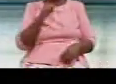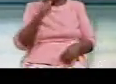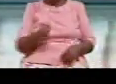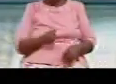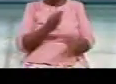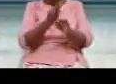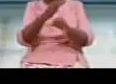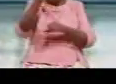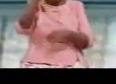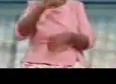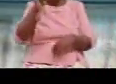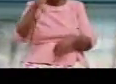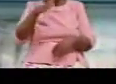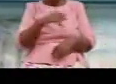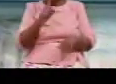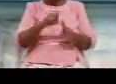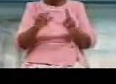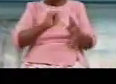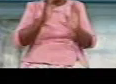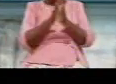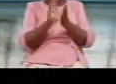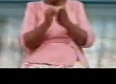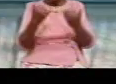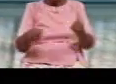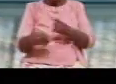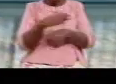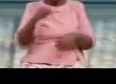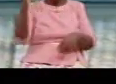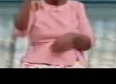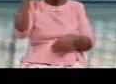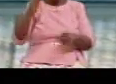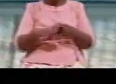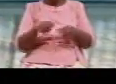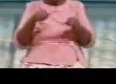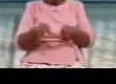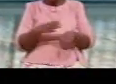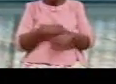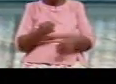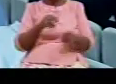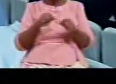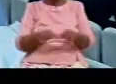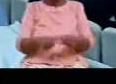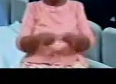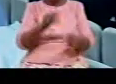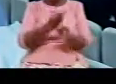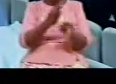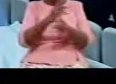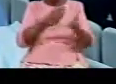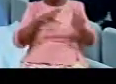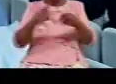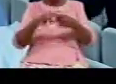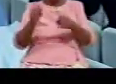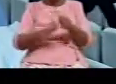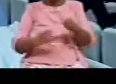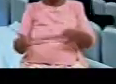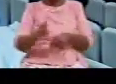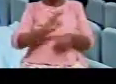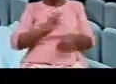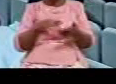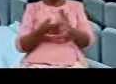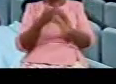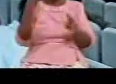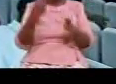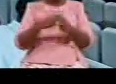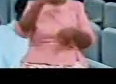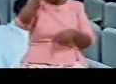and the grace to remain faithful, the Lord will give to every one of us in Jesus' name, because it